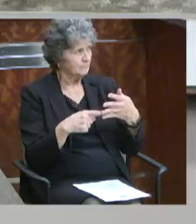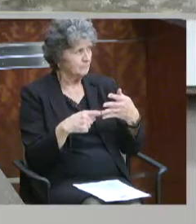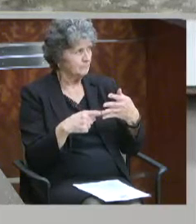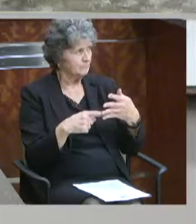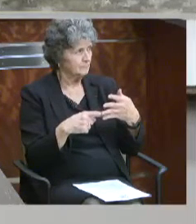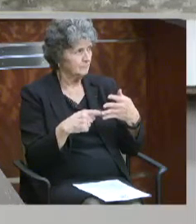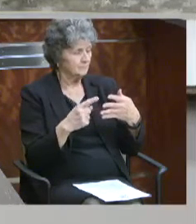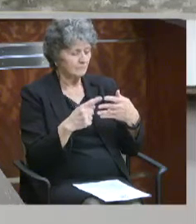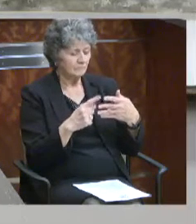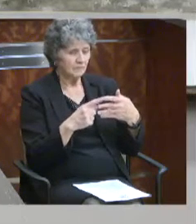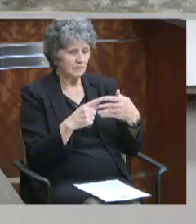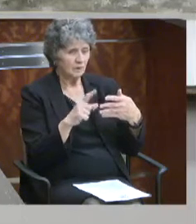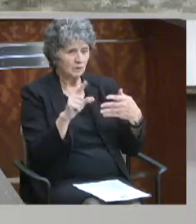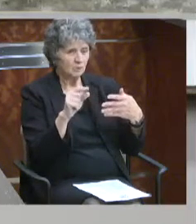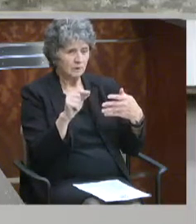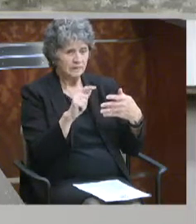Section